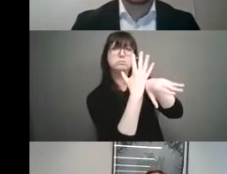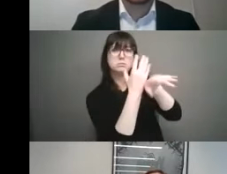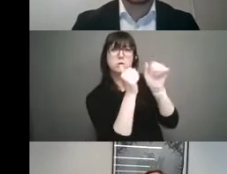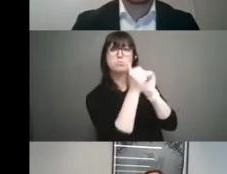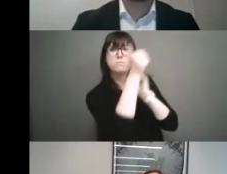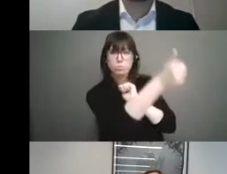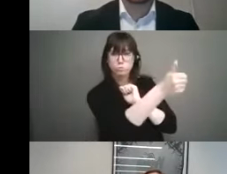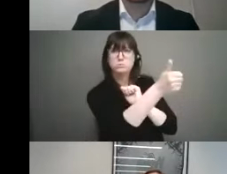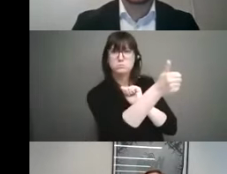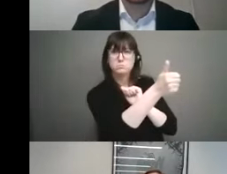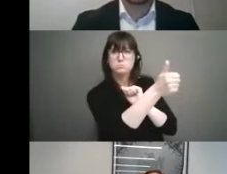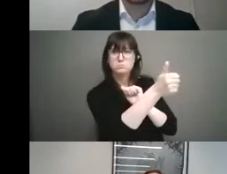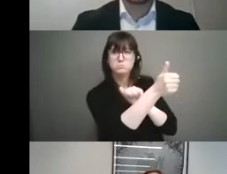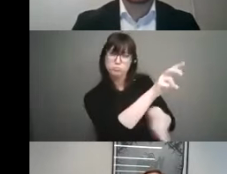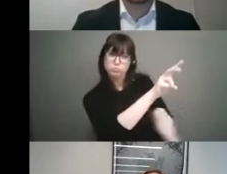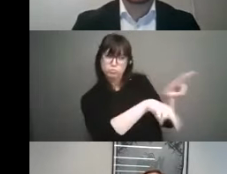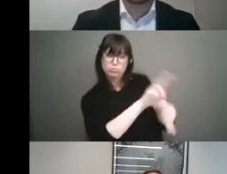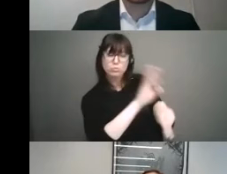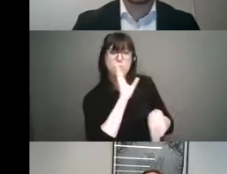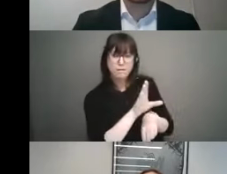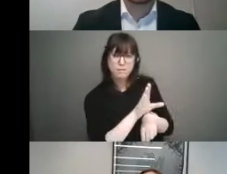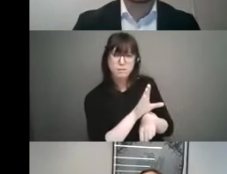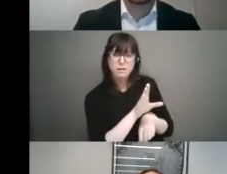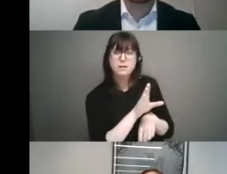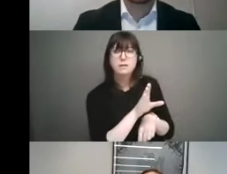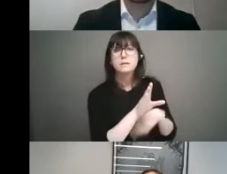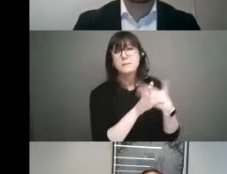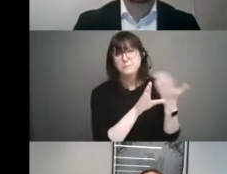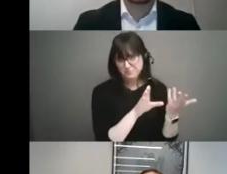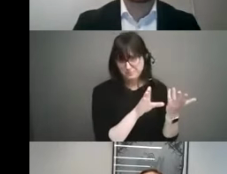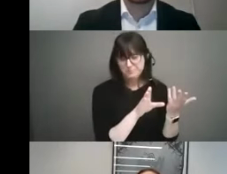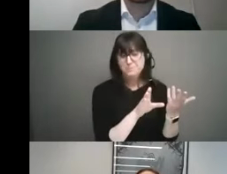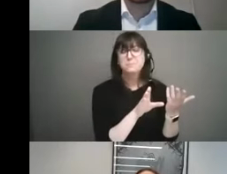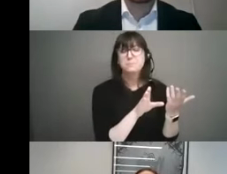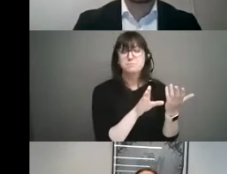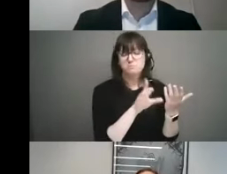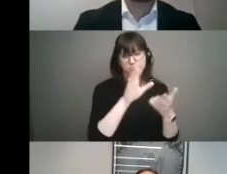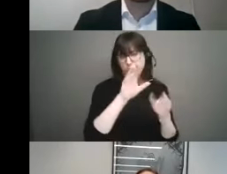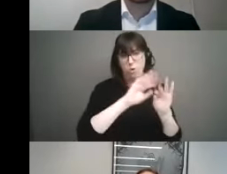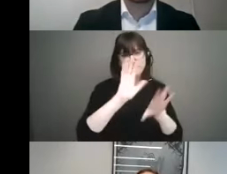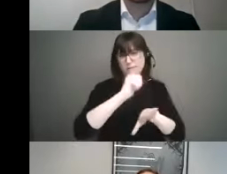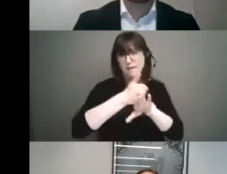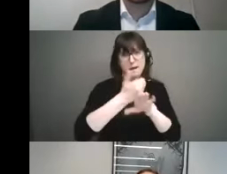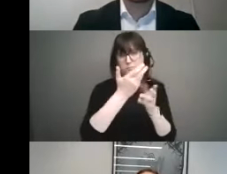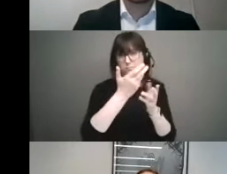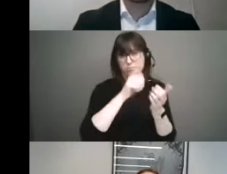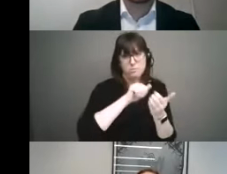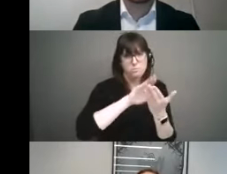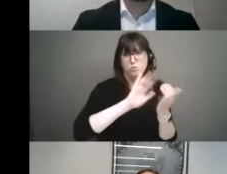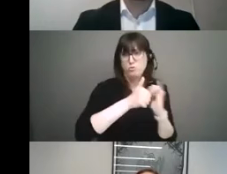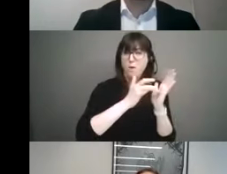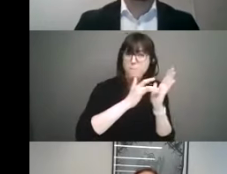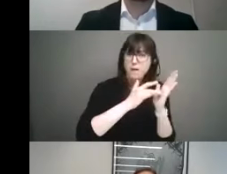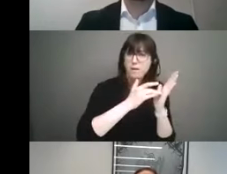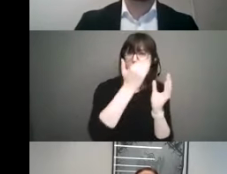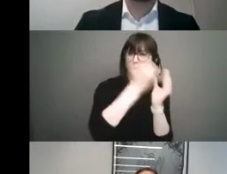assessments. And obviously they have worked out a mechanism to get whatever medical records that